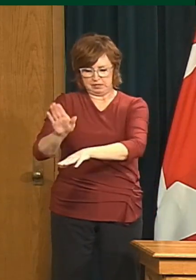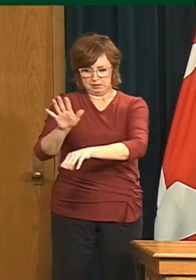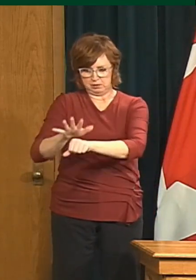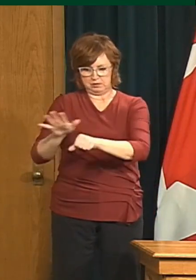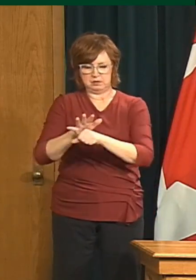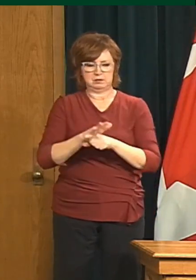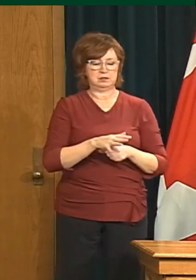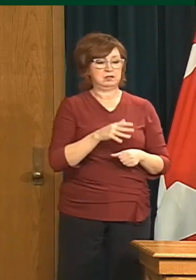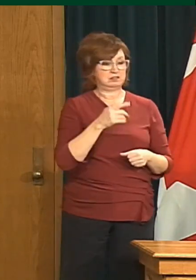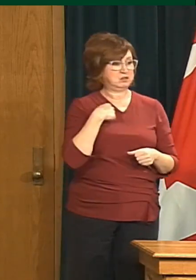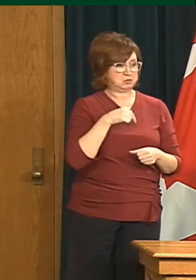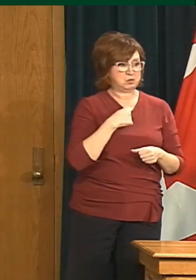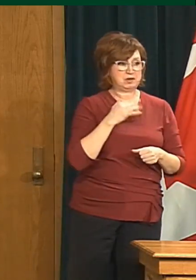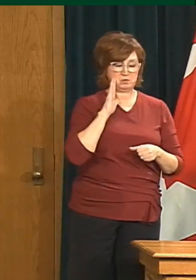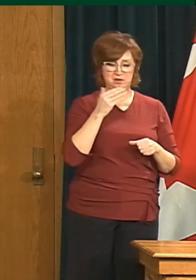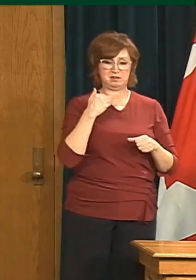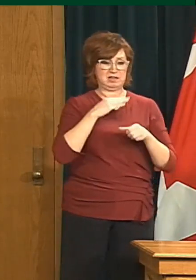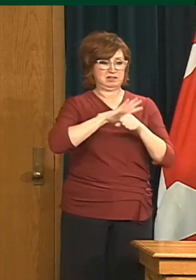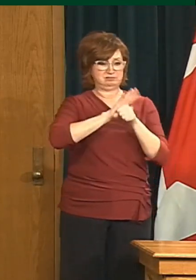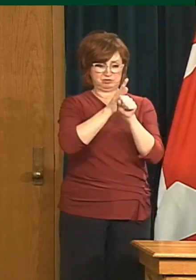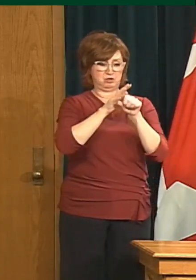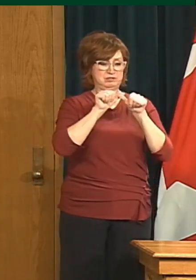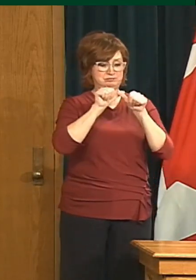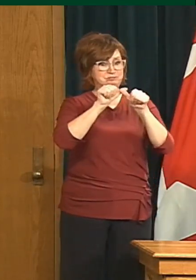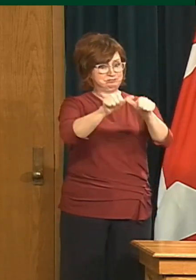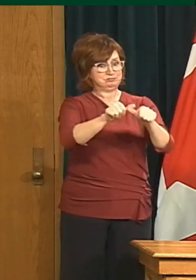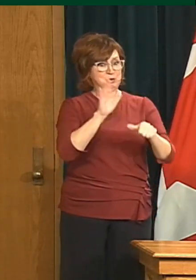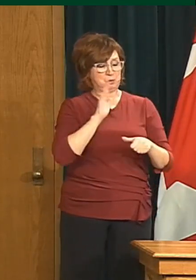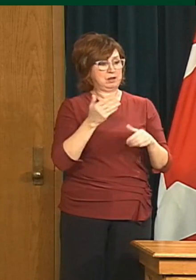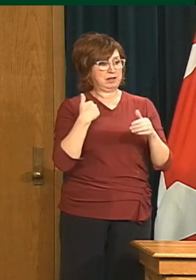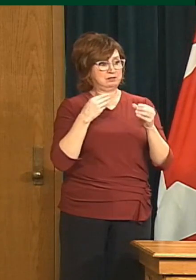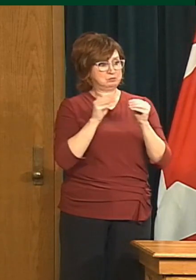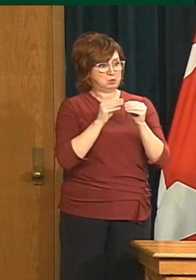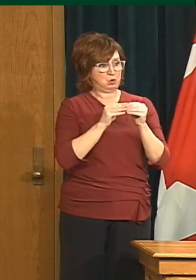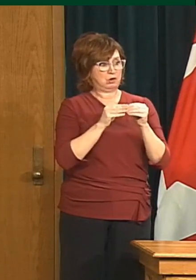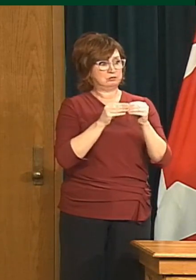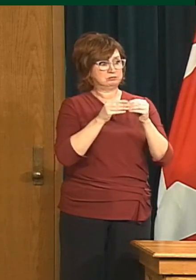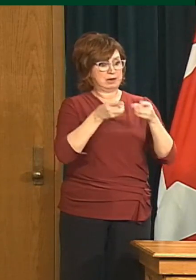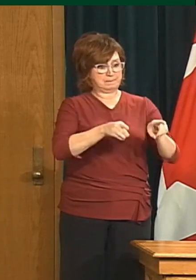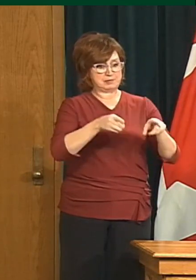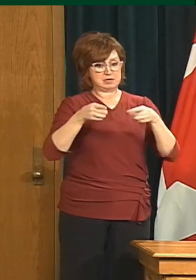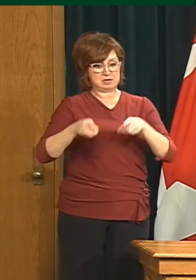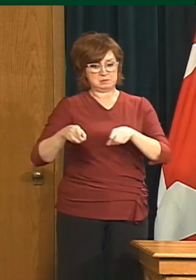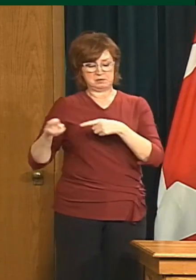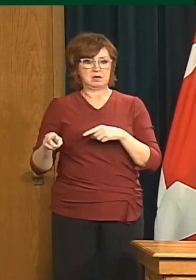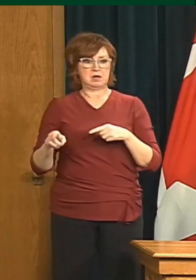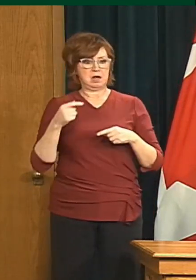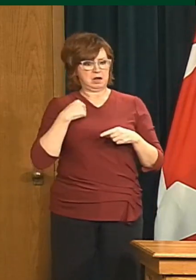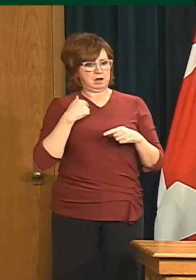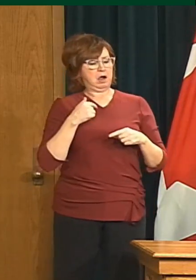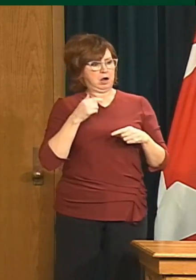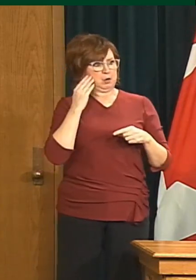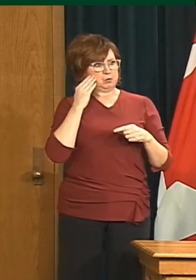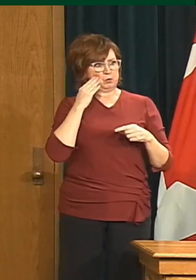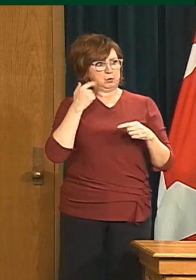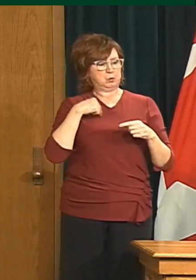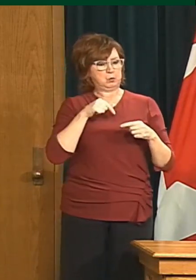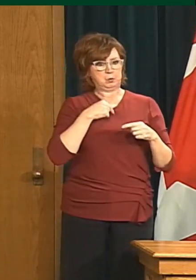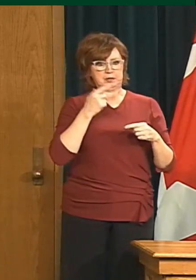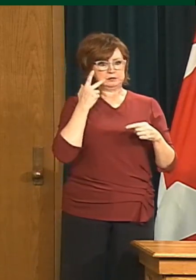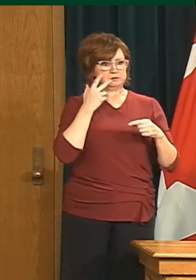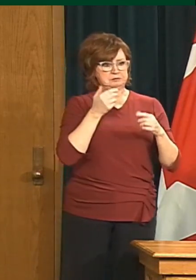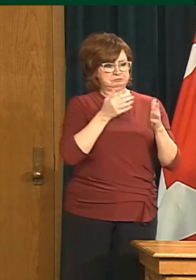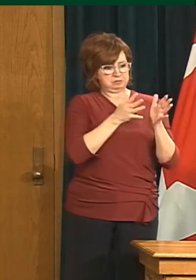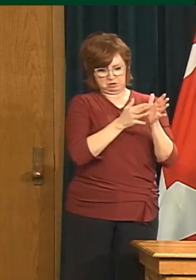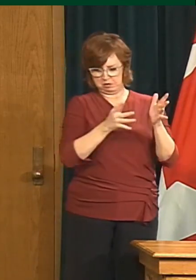COVID-19 cases here in the province as we move forward, and we will have local flare-ups, if you will, in certain areas of the province as we go through the next number